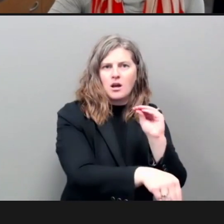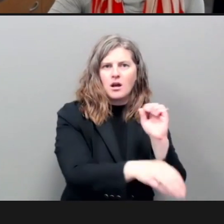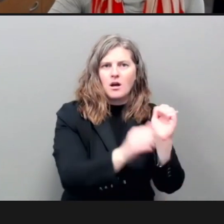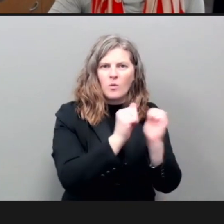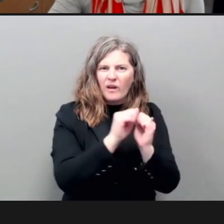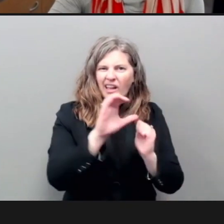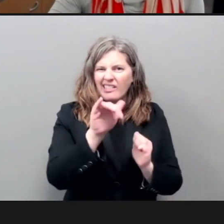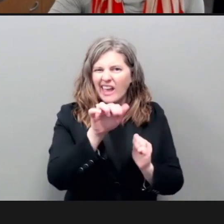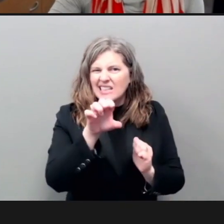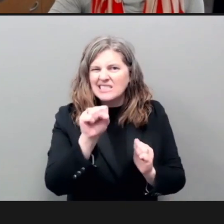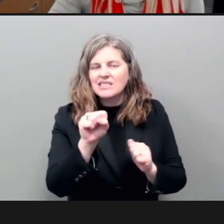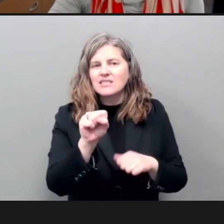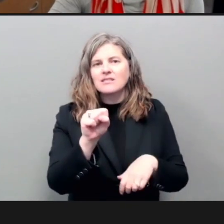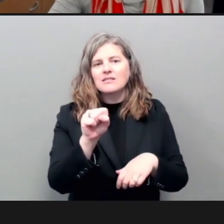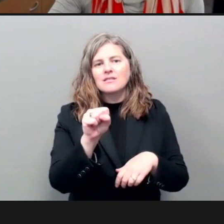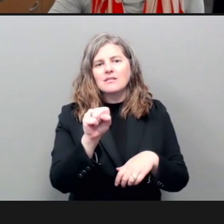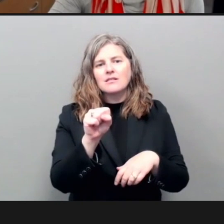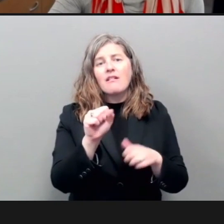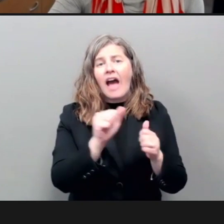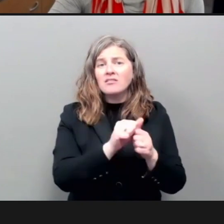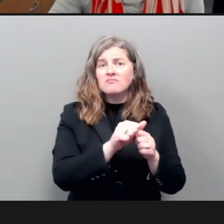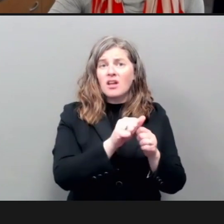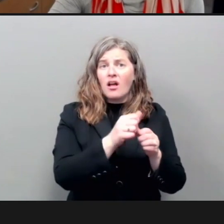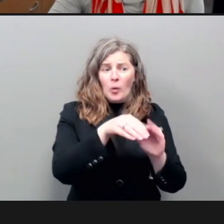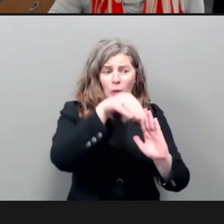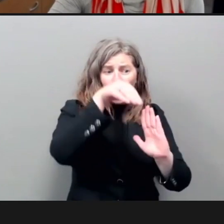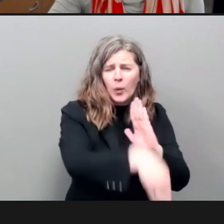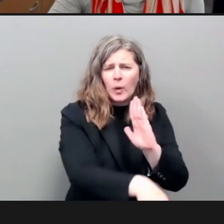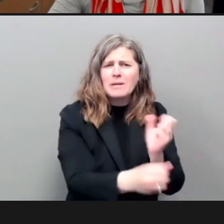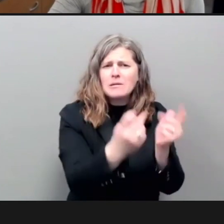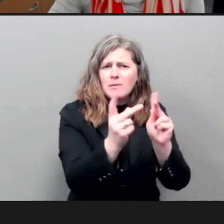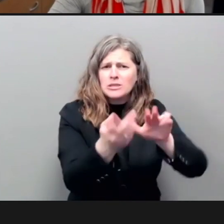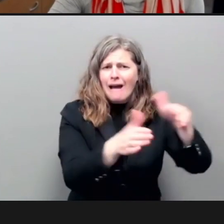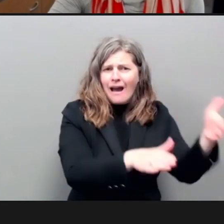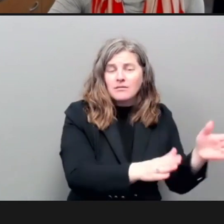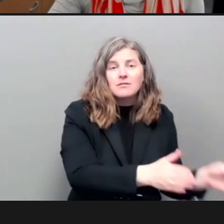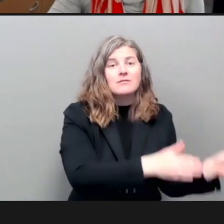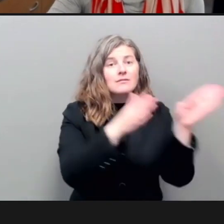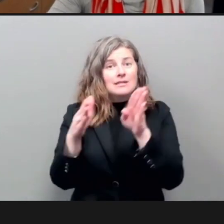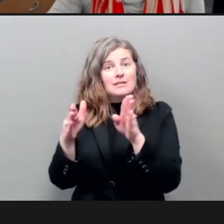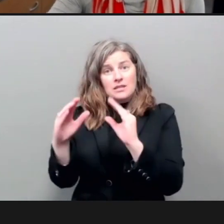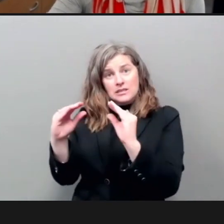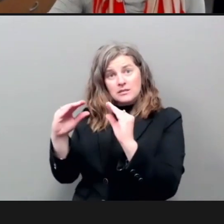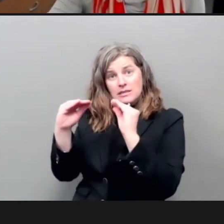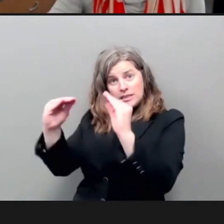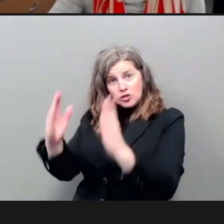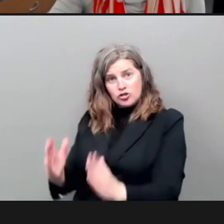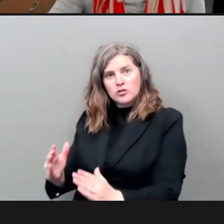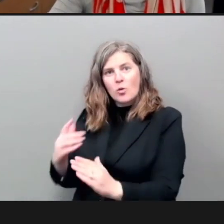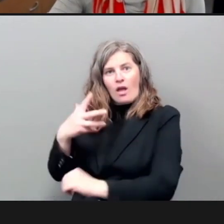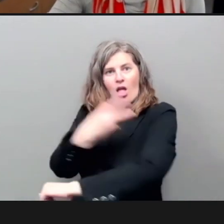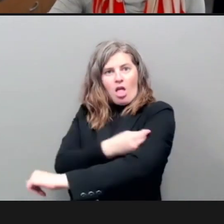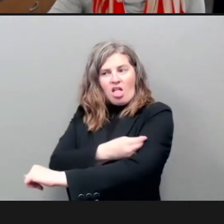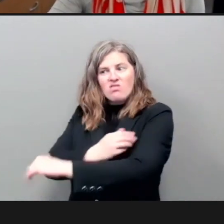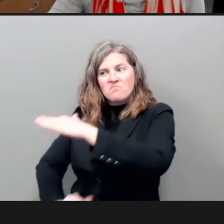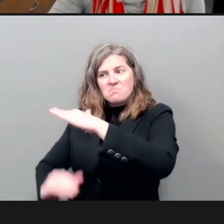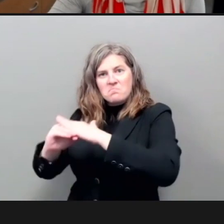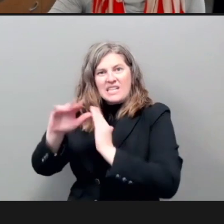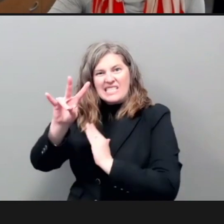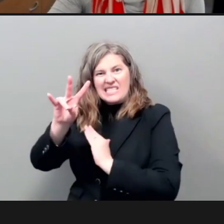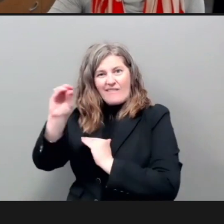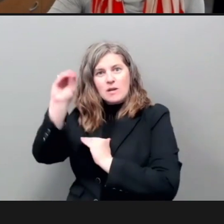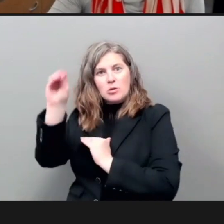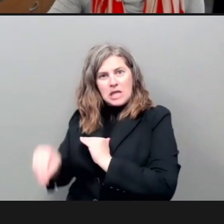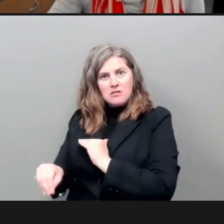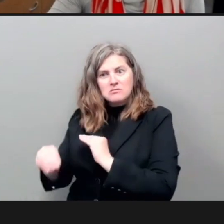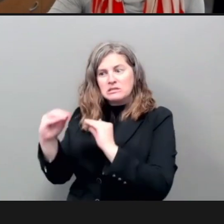cases and particularly deaths in nursing homes. Teachers, when we vaccinated 70% of teachers, we did